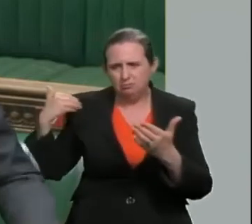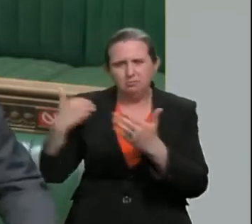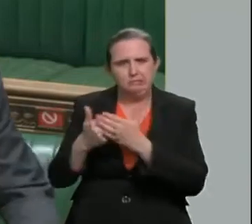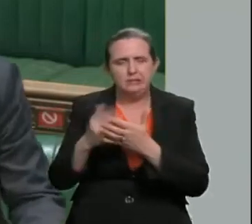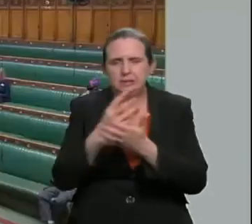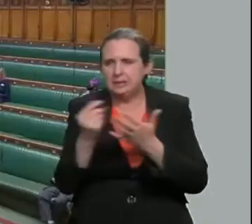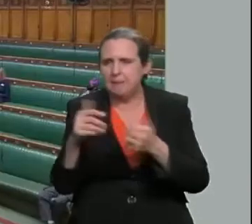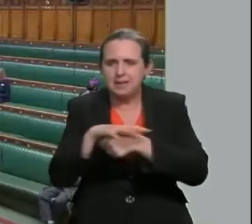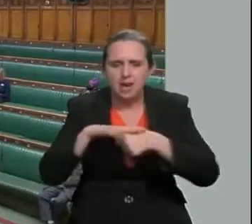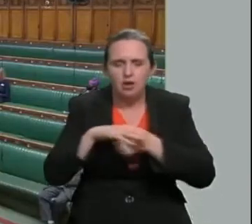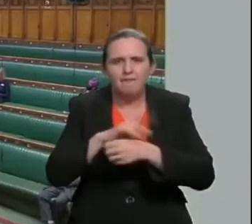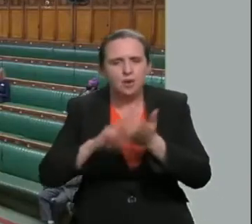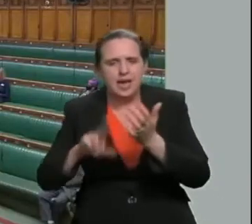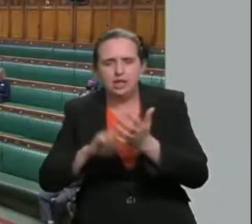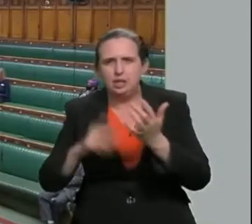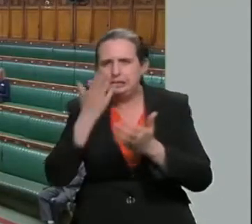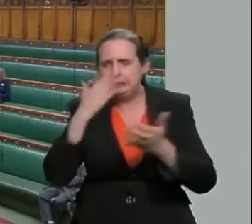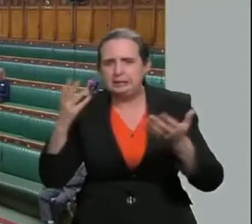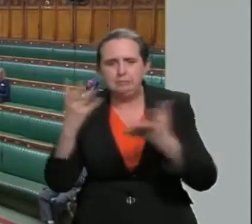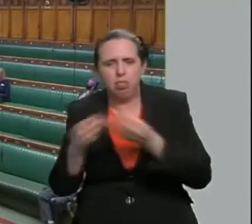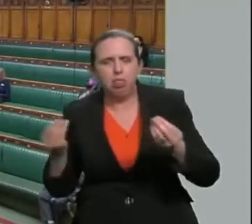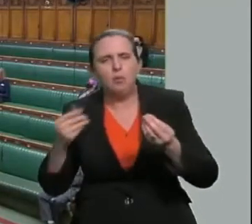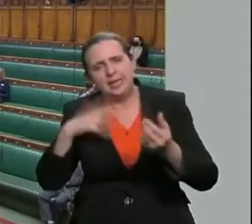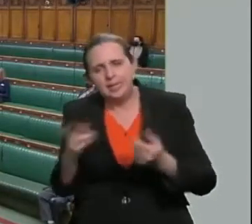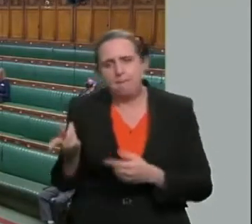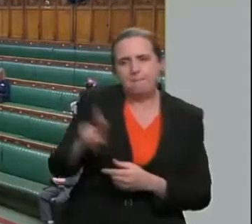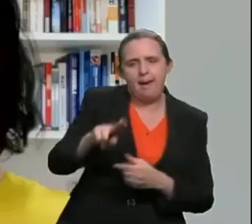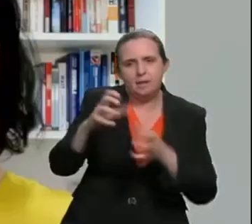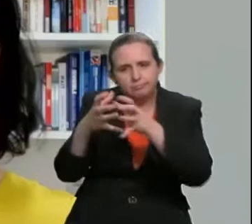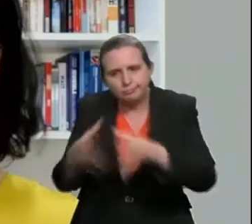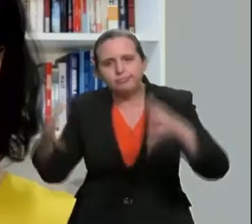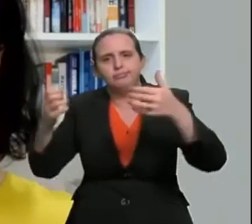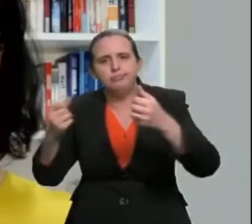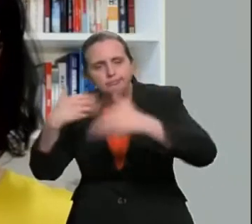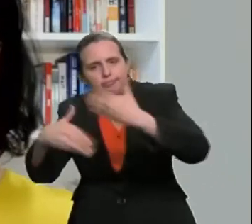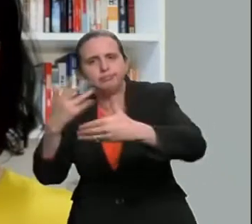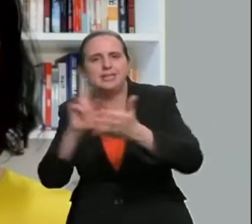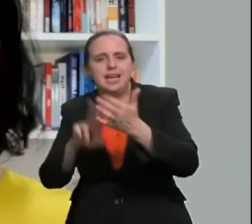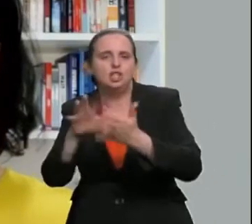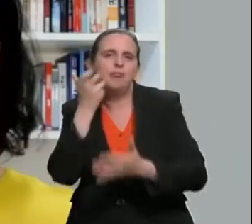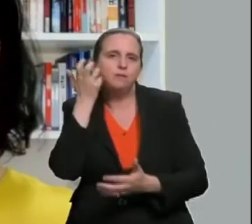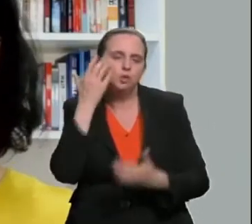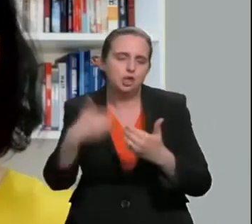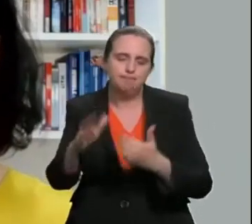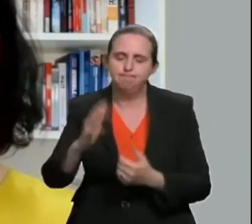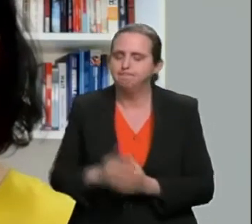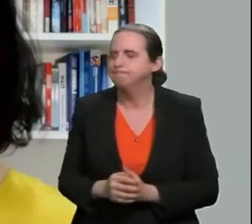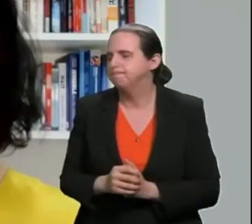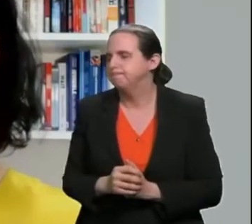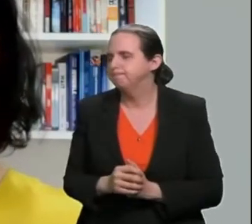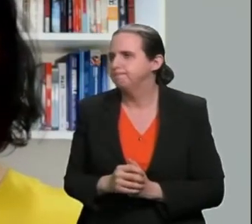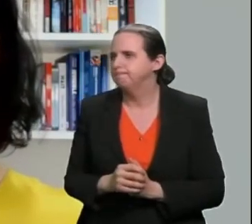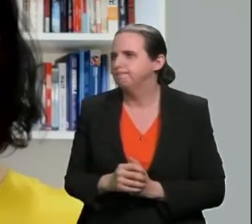last century. Let's head up to Oxfordshire with Layla Moran. Layla Moran. Thank you, Mr. Speaker. It's estimated that